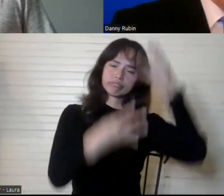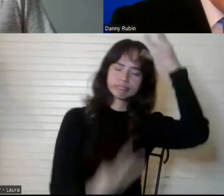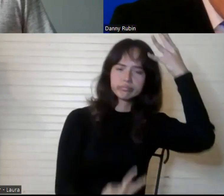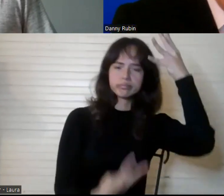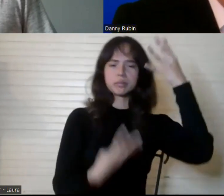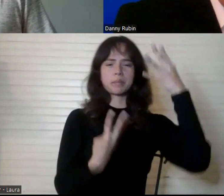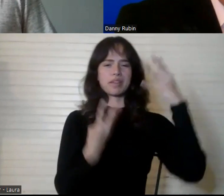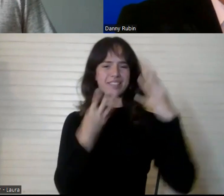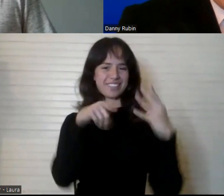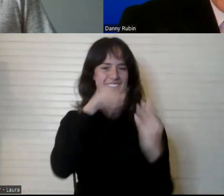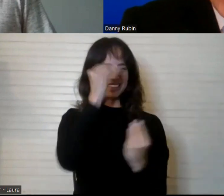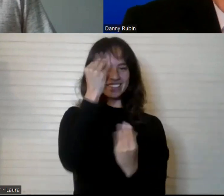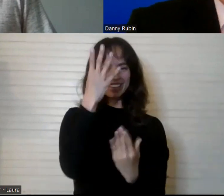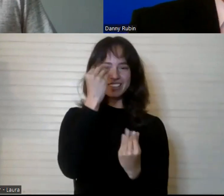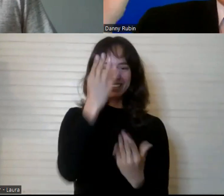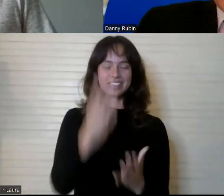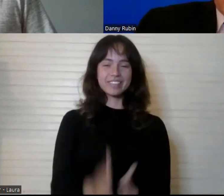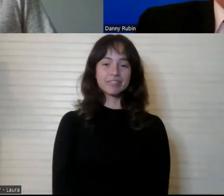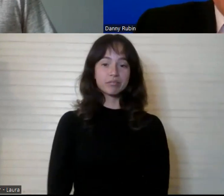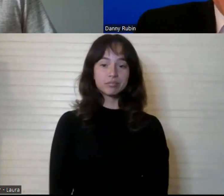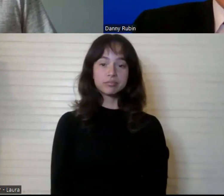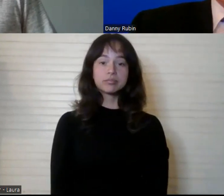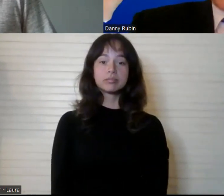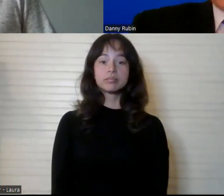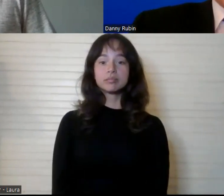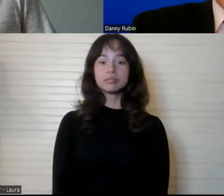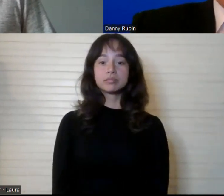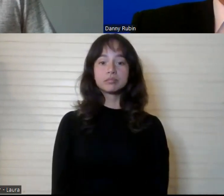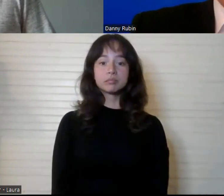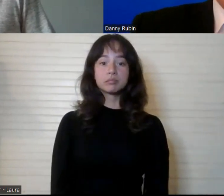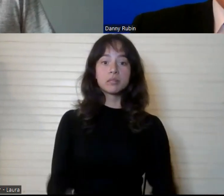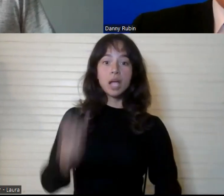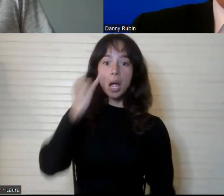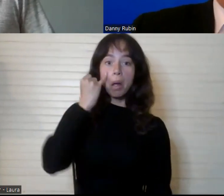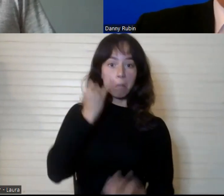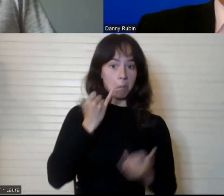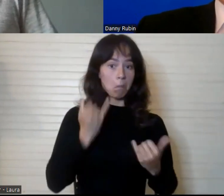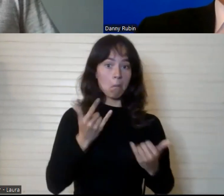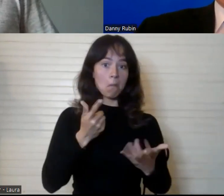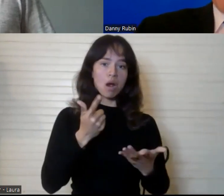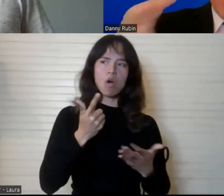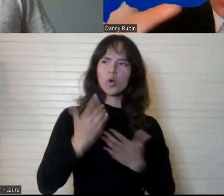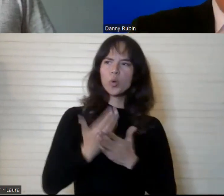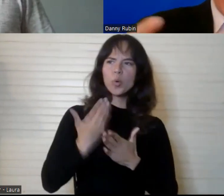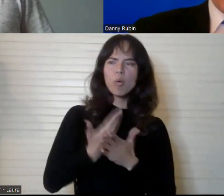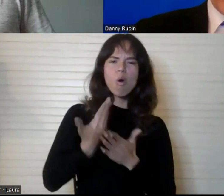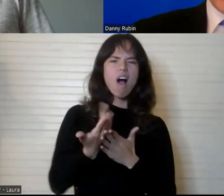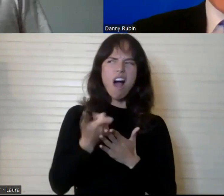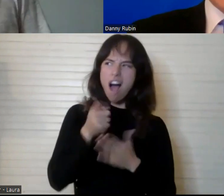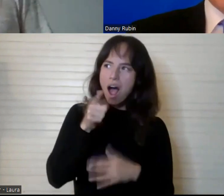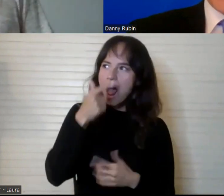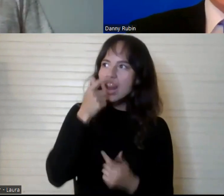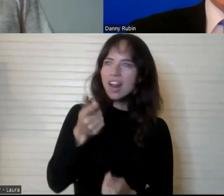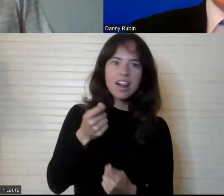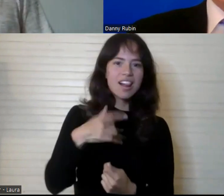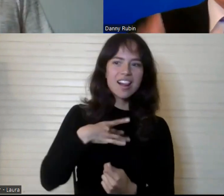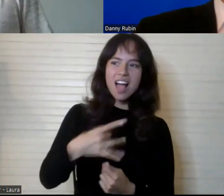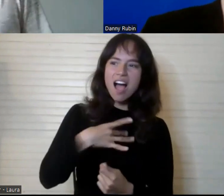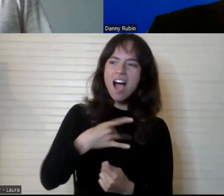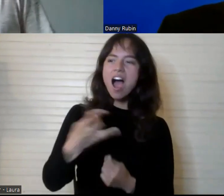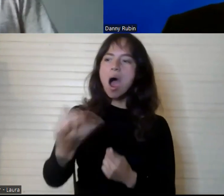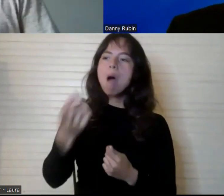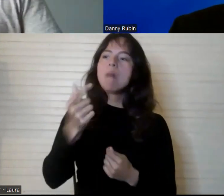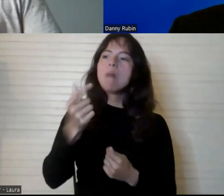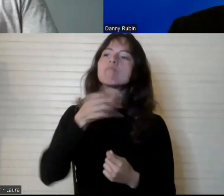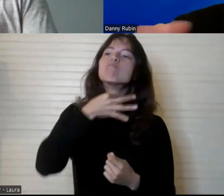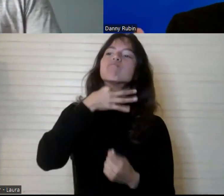if you like what coming today and what we're doing here, if you'd like more of it sort of on your own time, sort of better organized and faster than